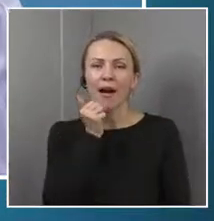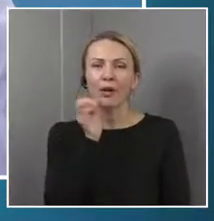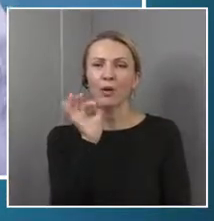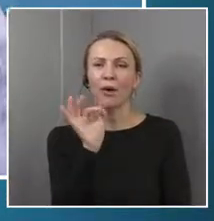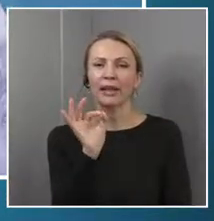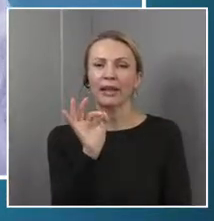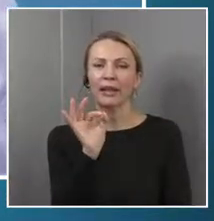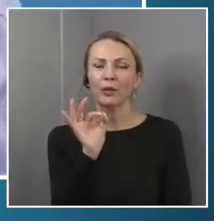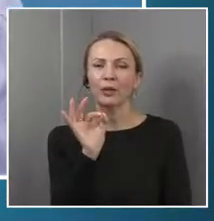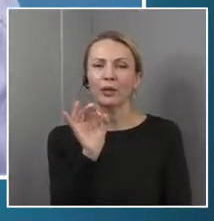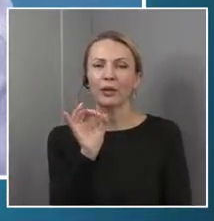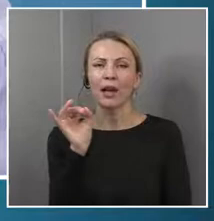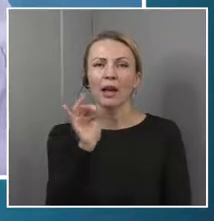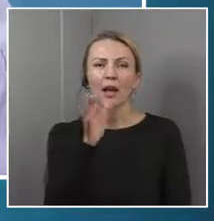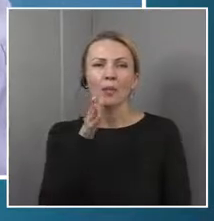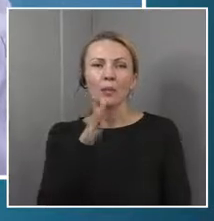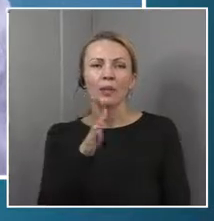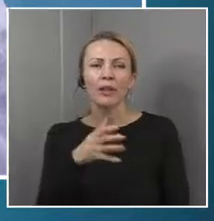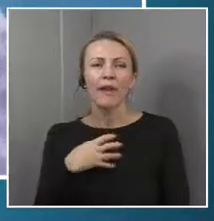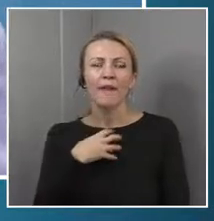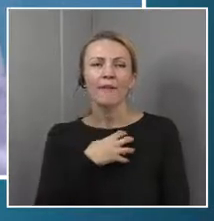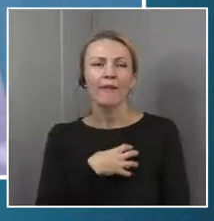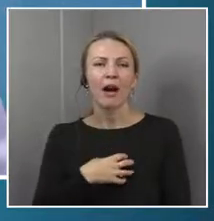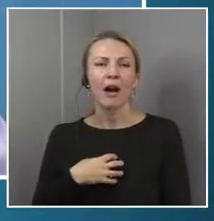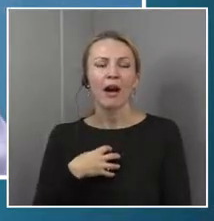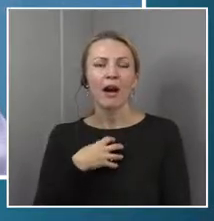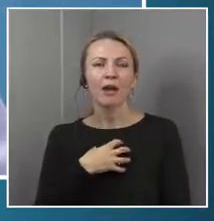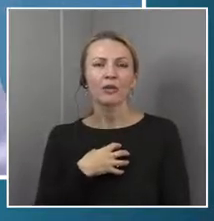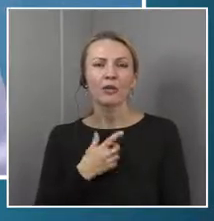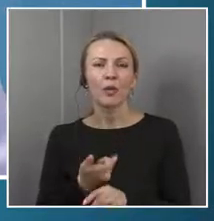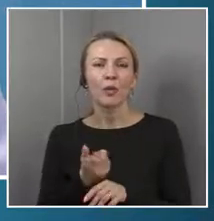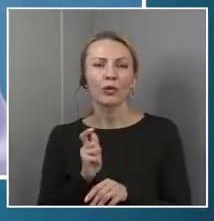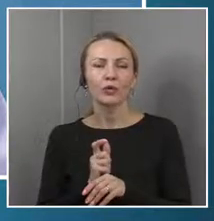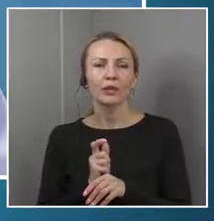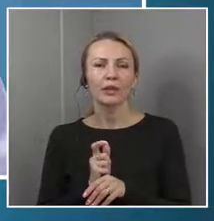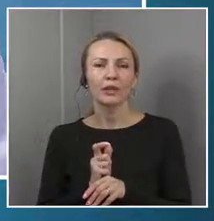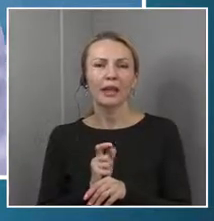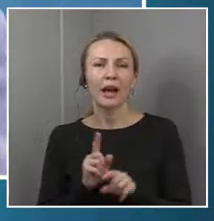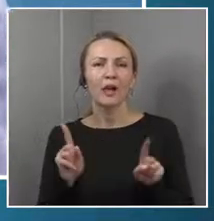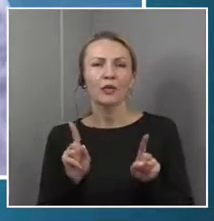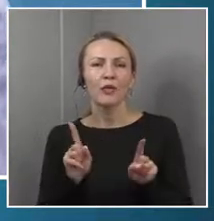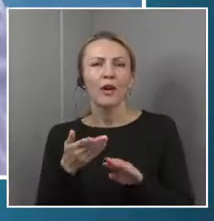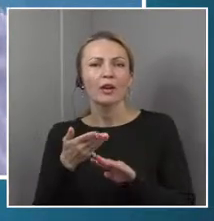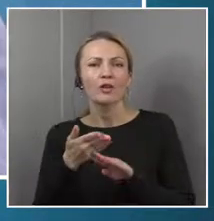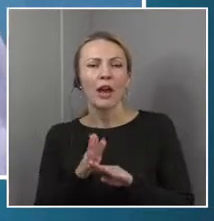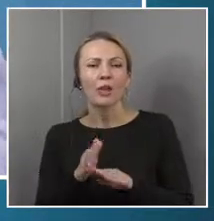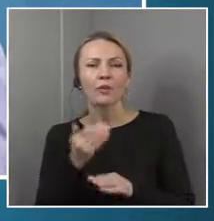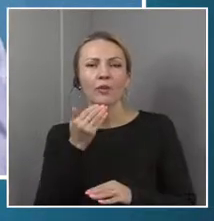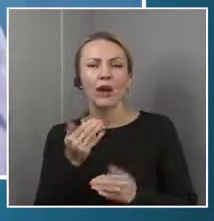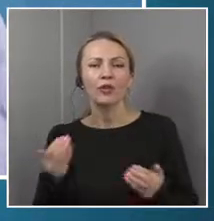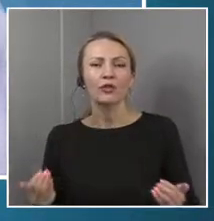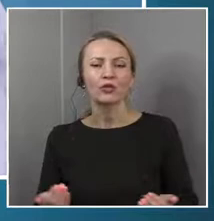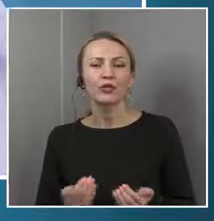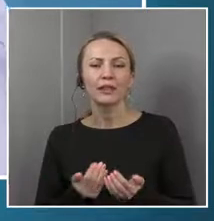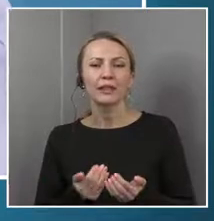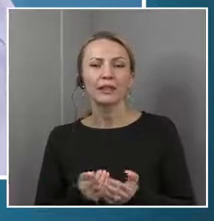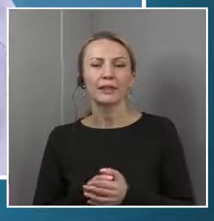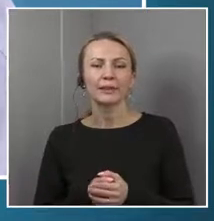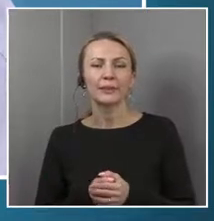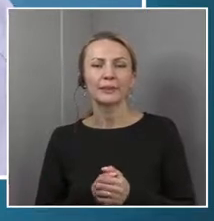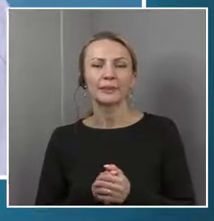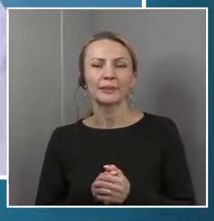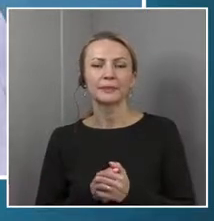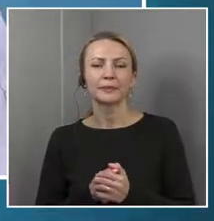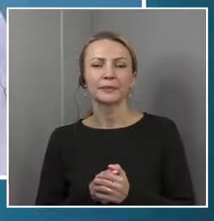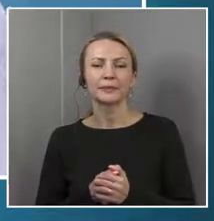now really an important part of your life, yeah. And all the things which